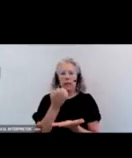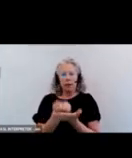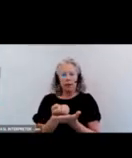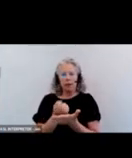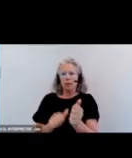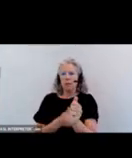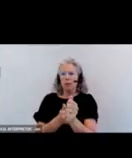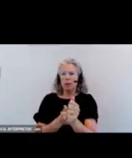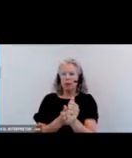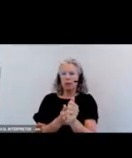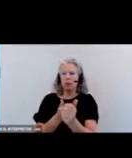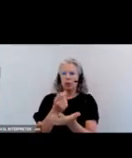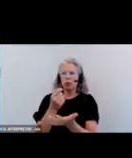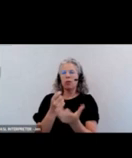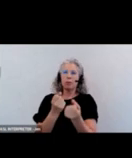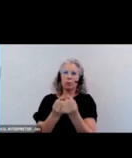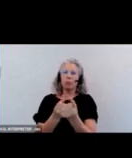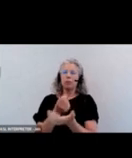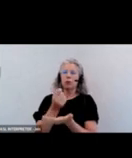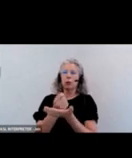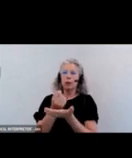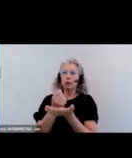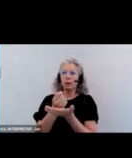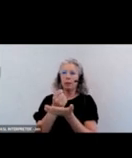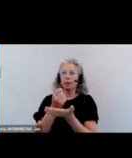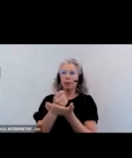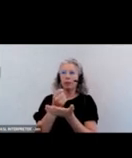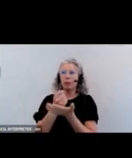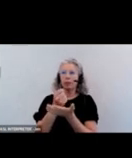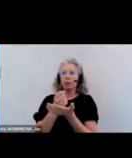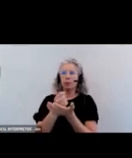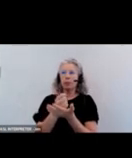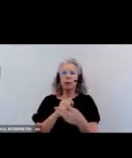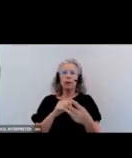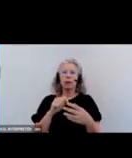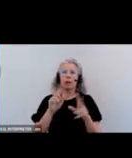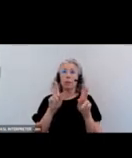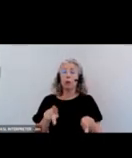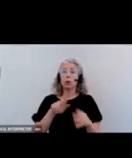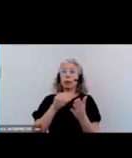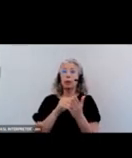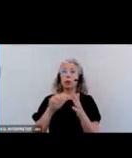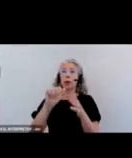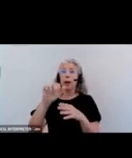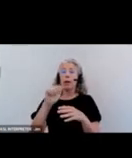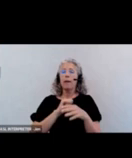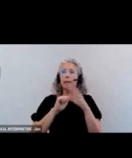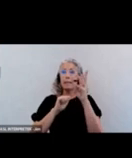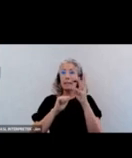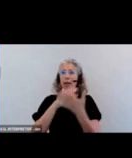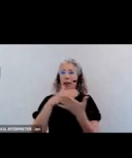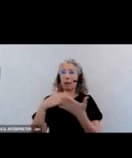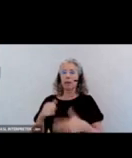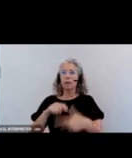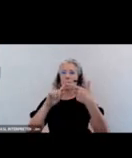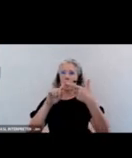evidence-backed treatment as a six elements or as the second element of person-centered care, what it was basically saying